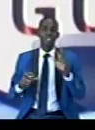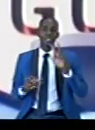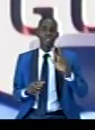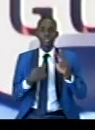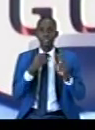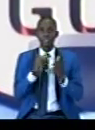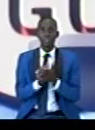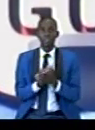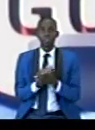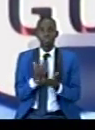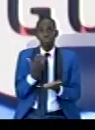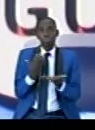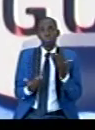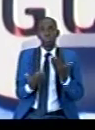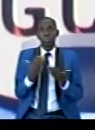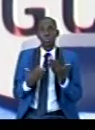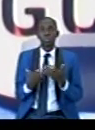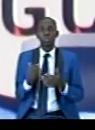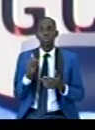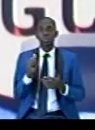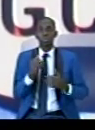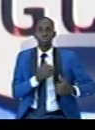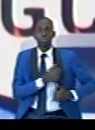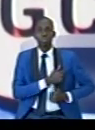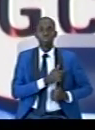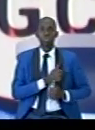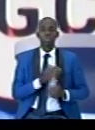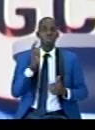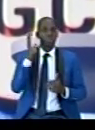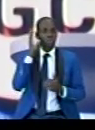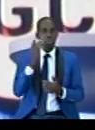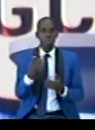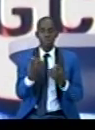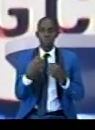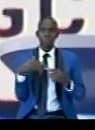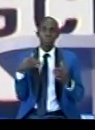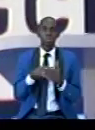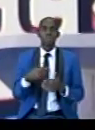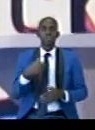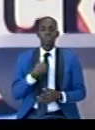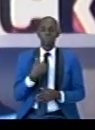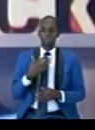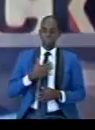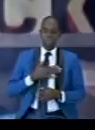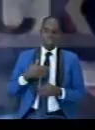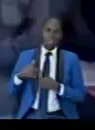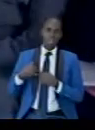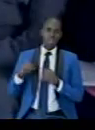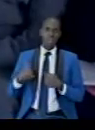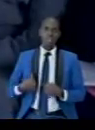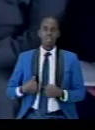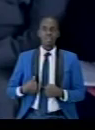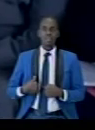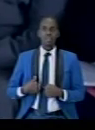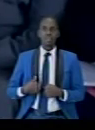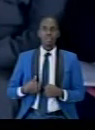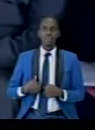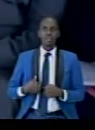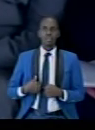an host shall encamp against me, my heart